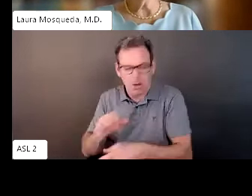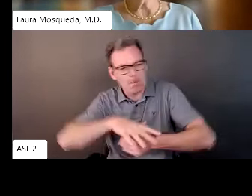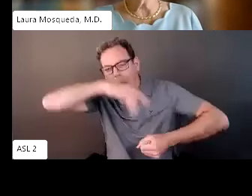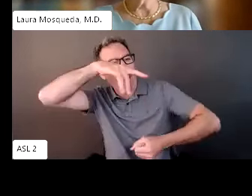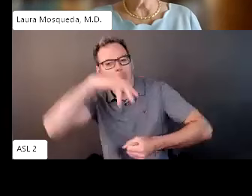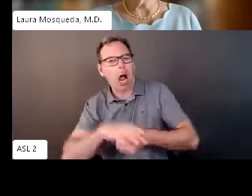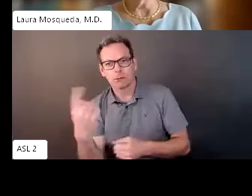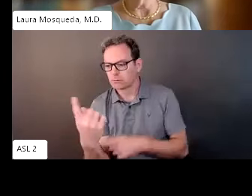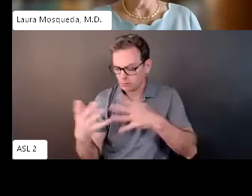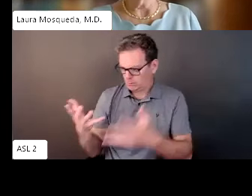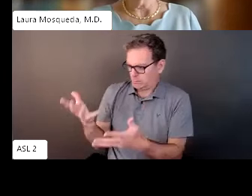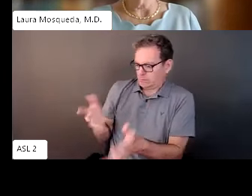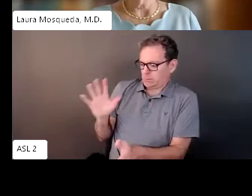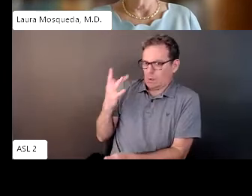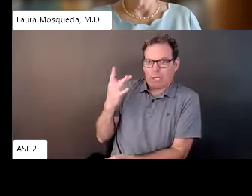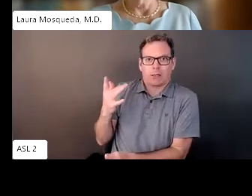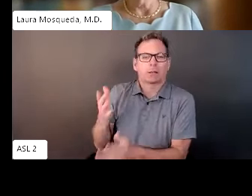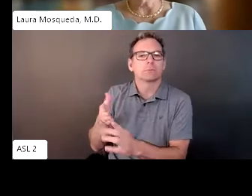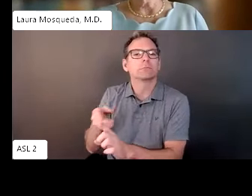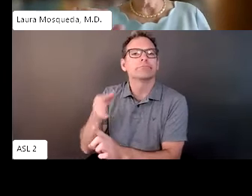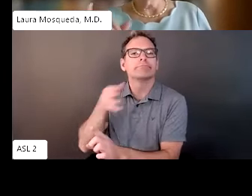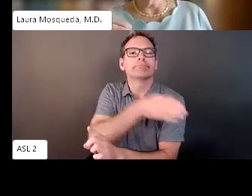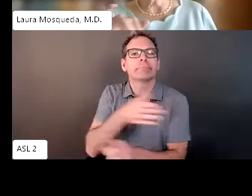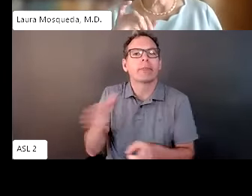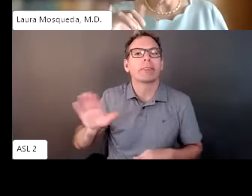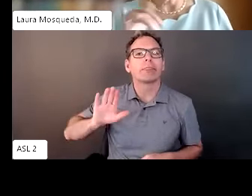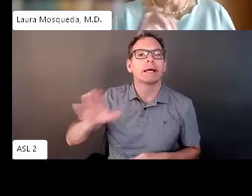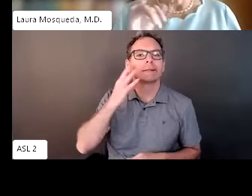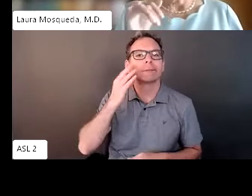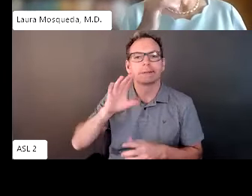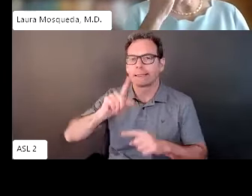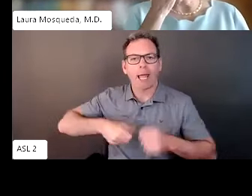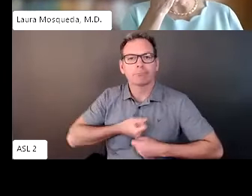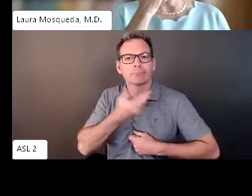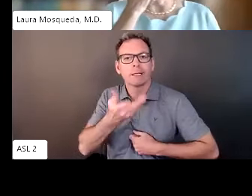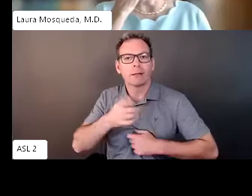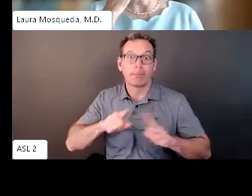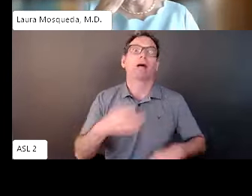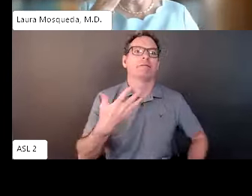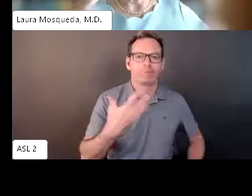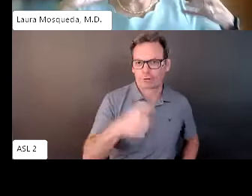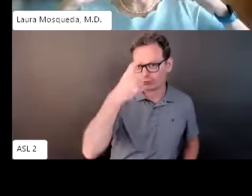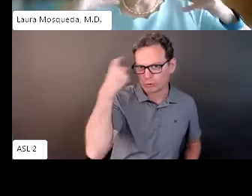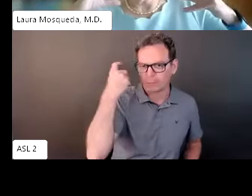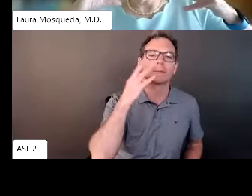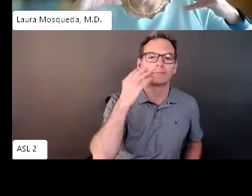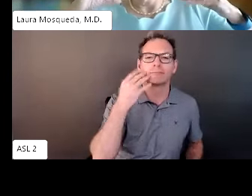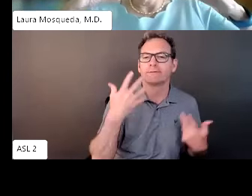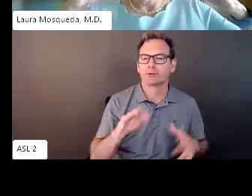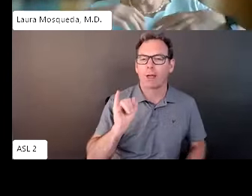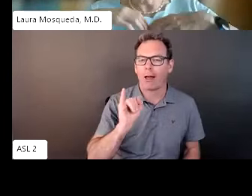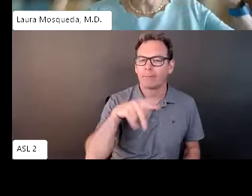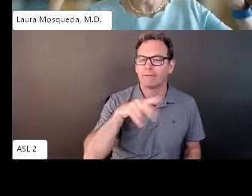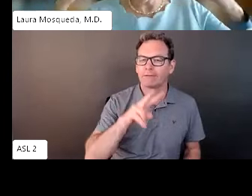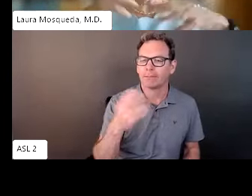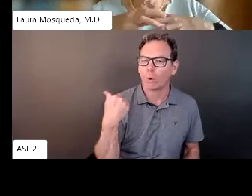There's also intimate partner violence that occurs related to these power dynamics, where you have a couple